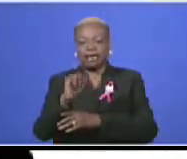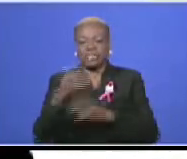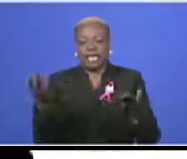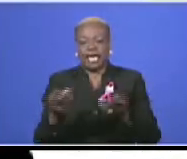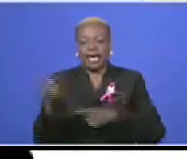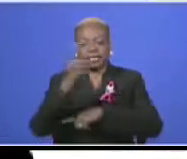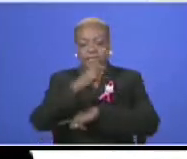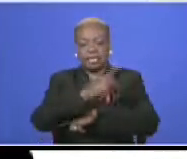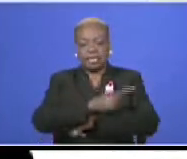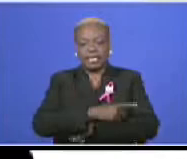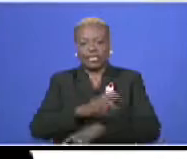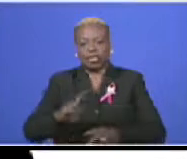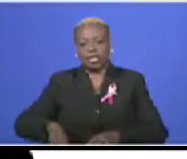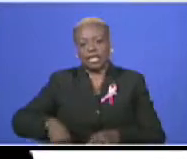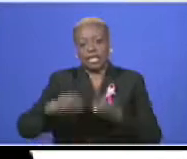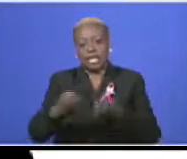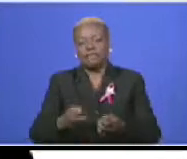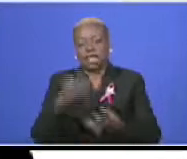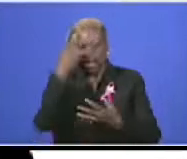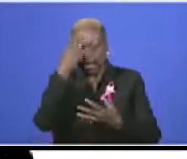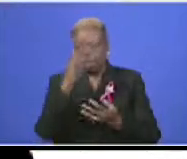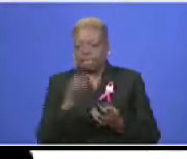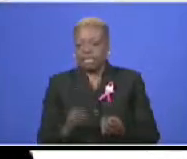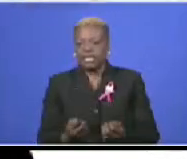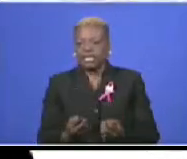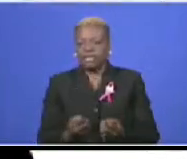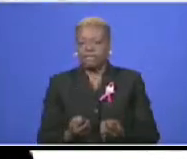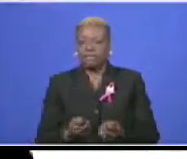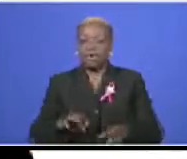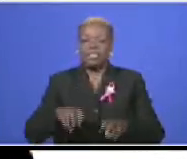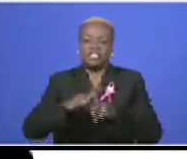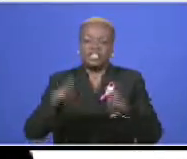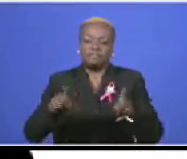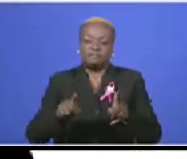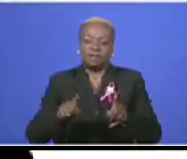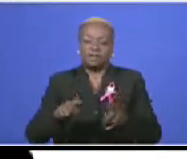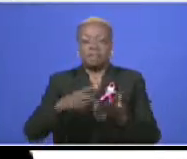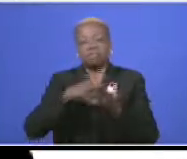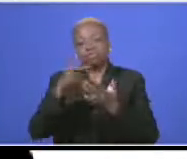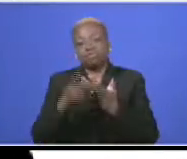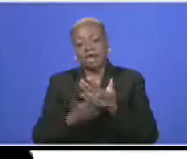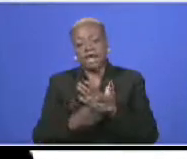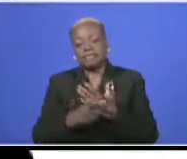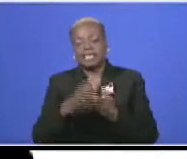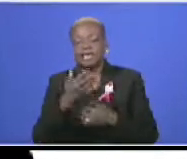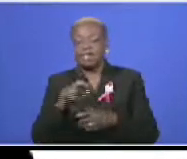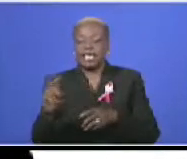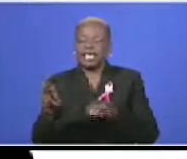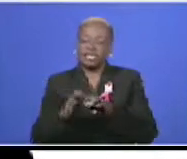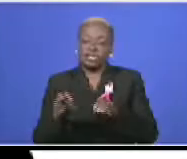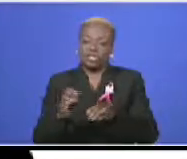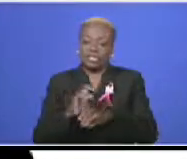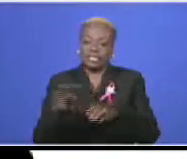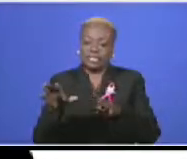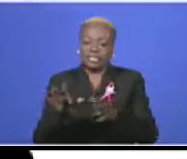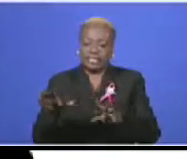to provide information about the various programs and courses that they can take advantage of. We